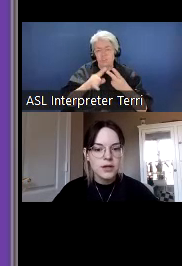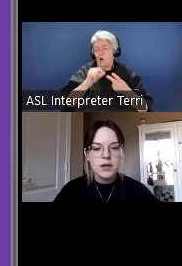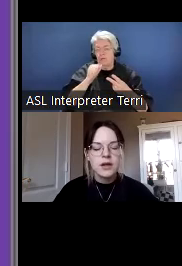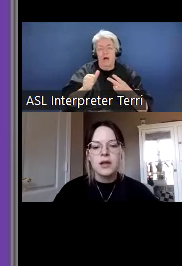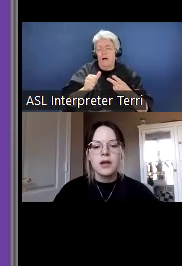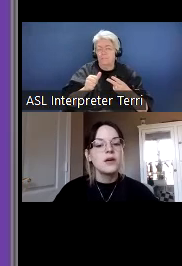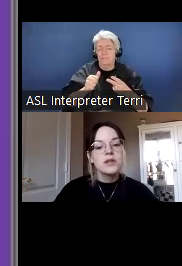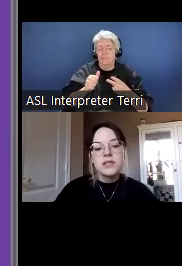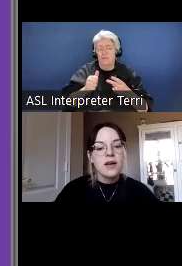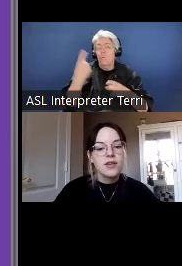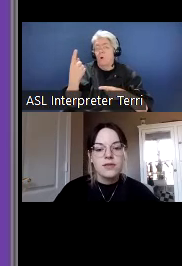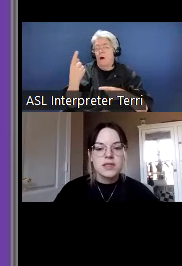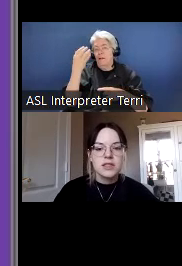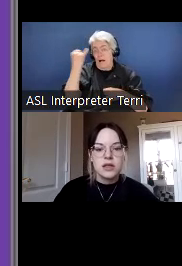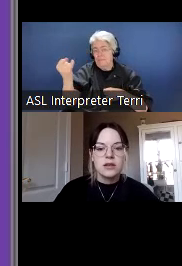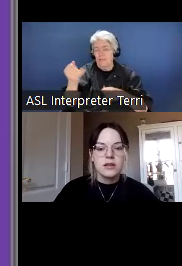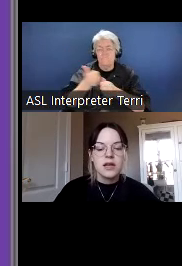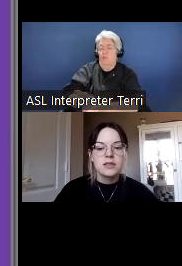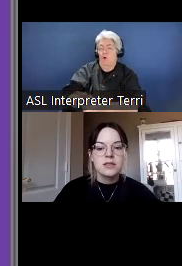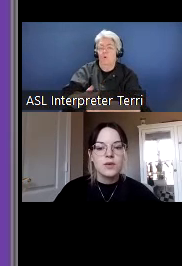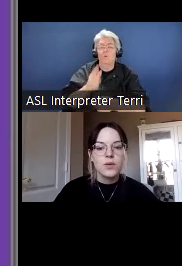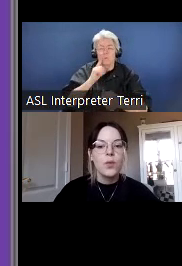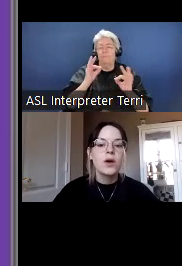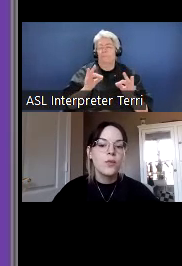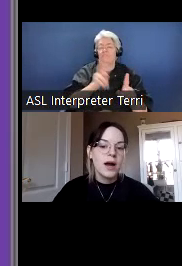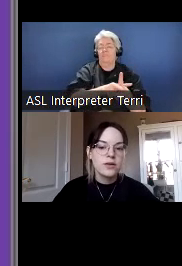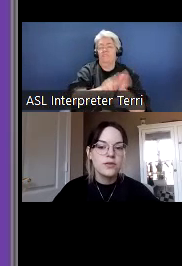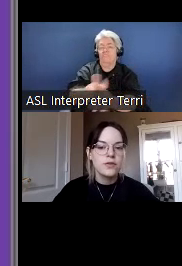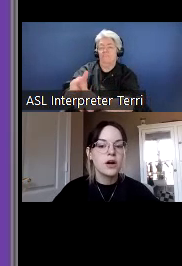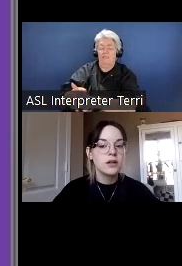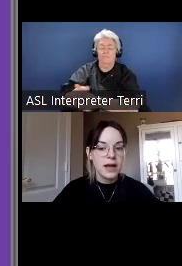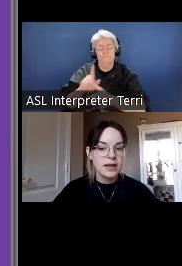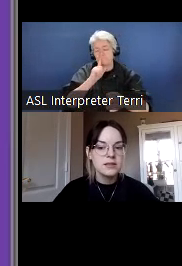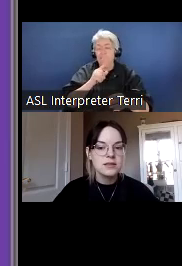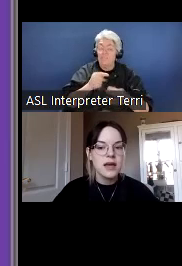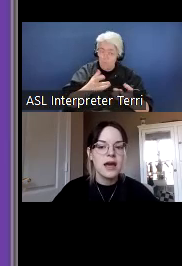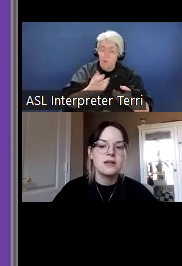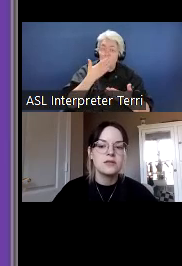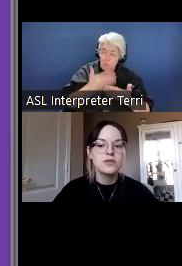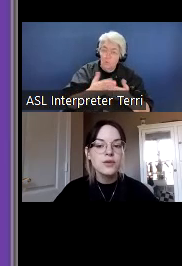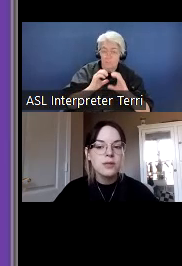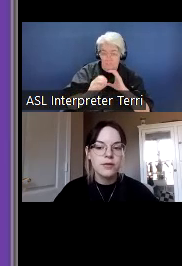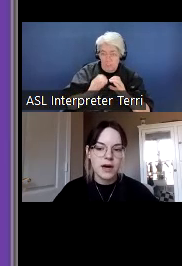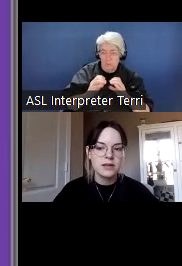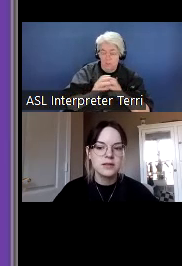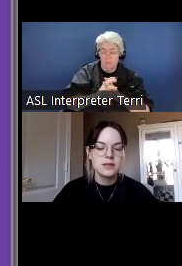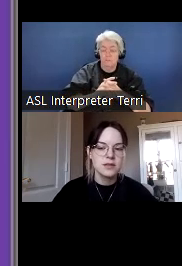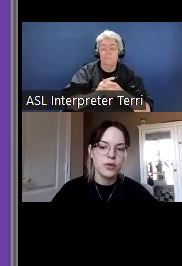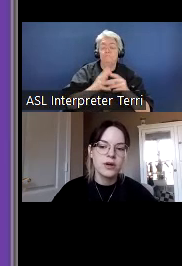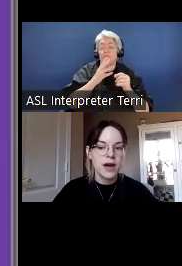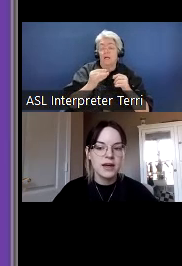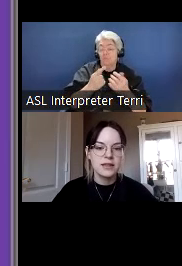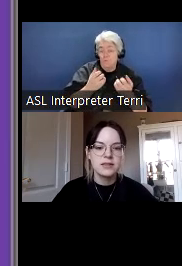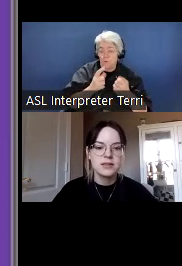fits all. In order to have a conversation that's worthwhile for our clients and truly